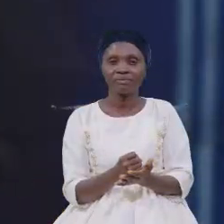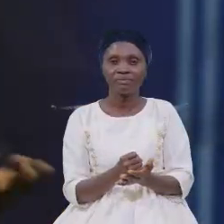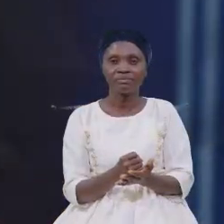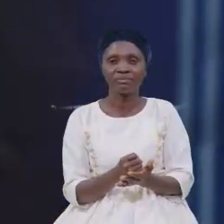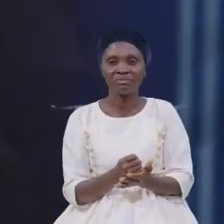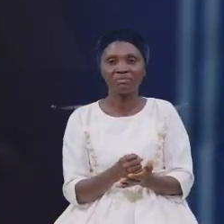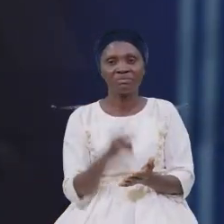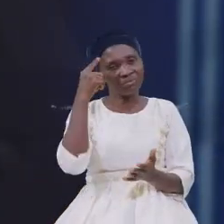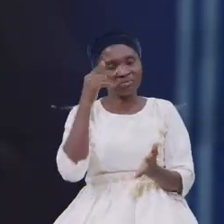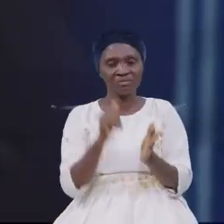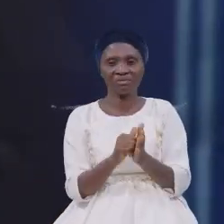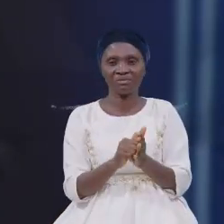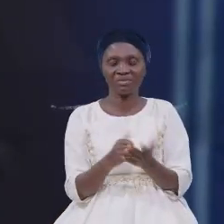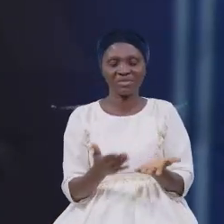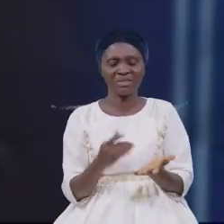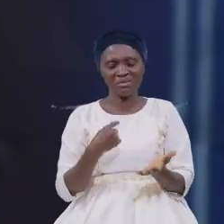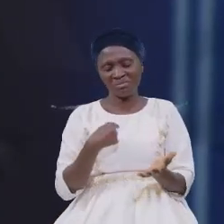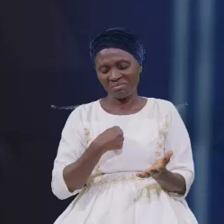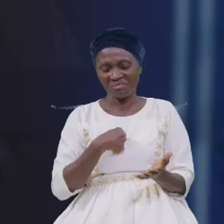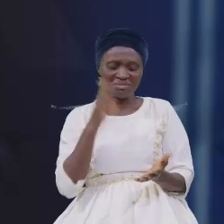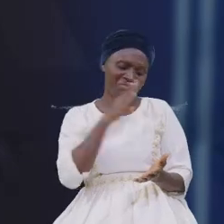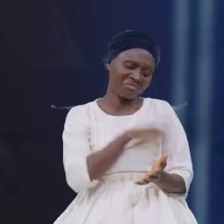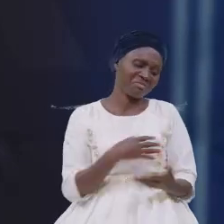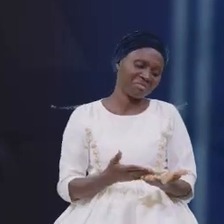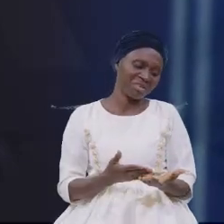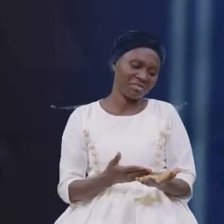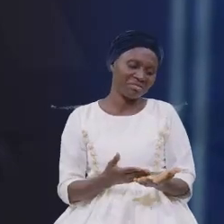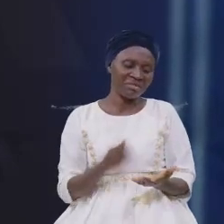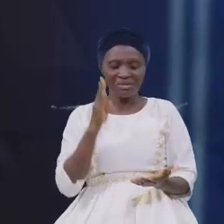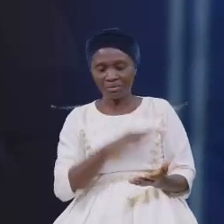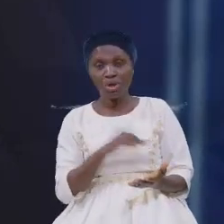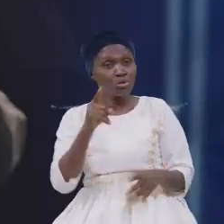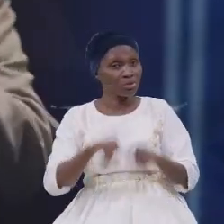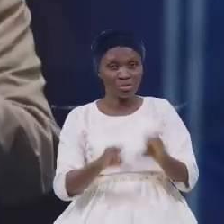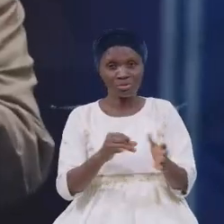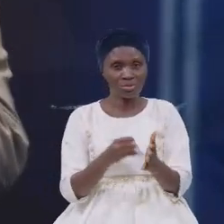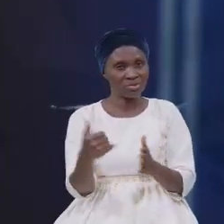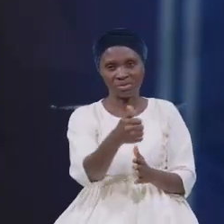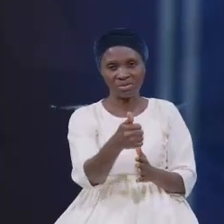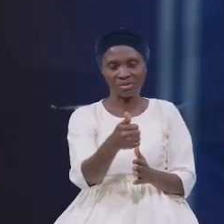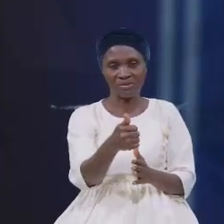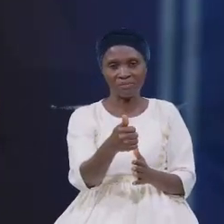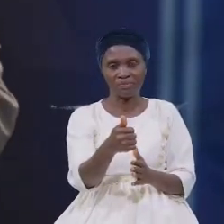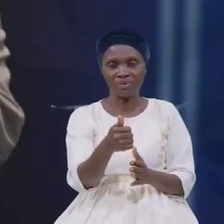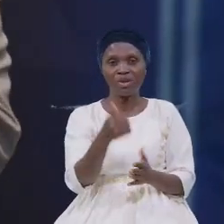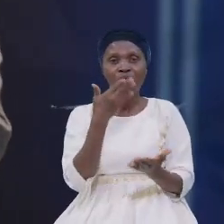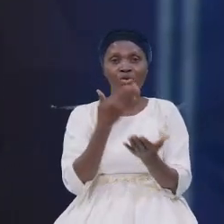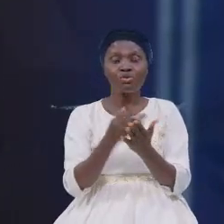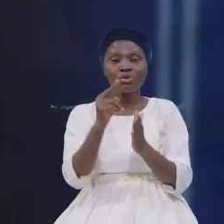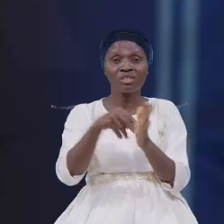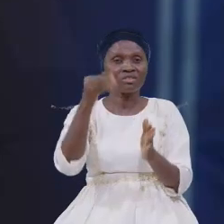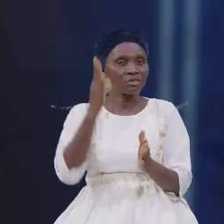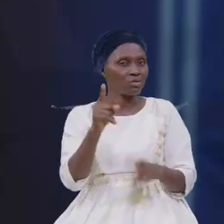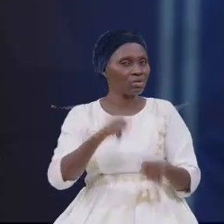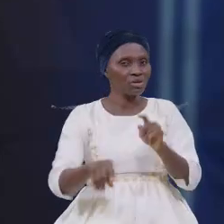You can't do it by yourself. You cannot earn the goodness of God by yourself. That's the